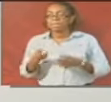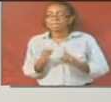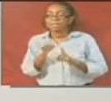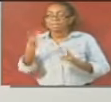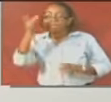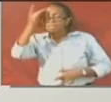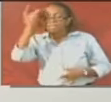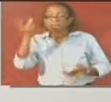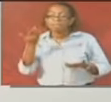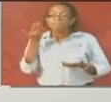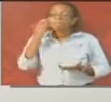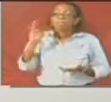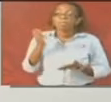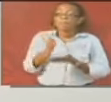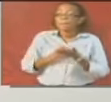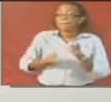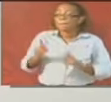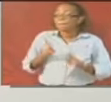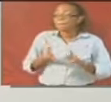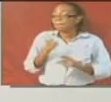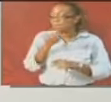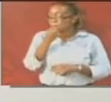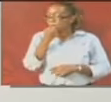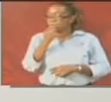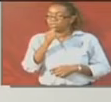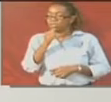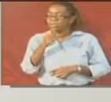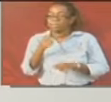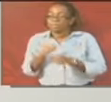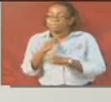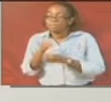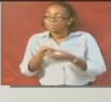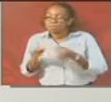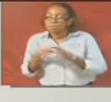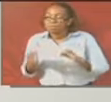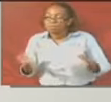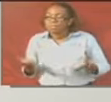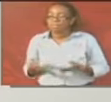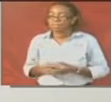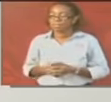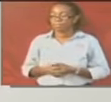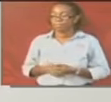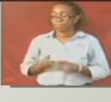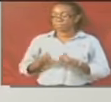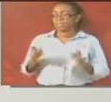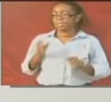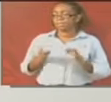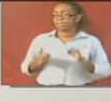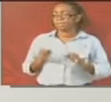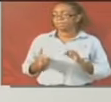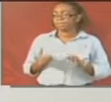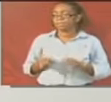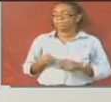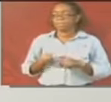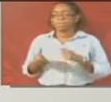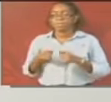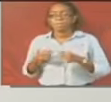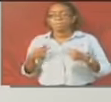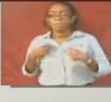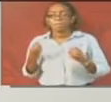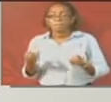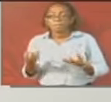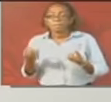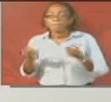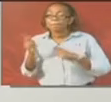numbers is that when there are known large convocations at beaches, that the numbers go